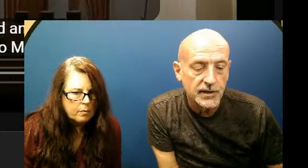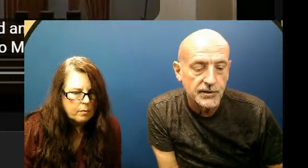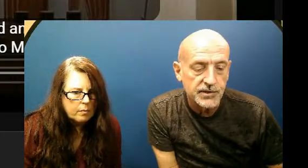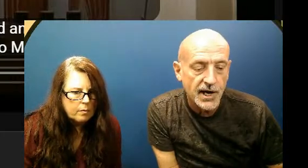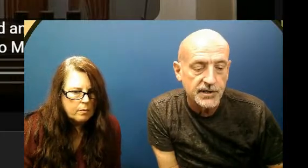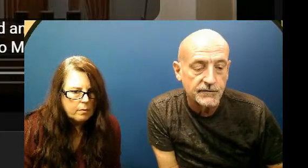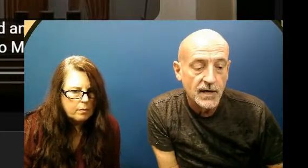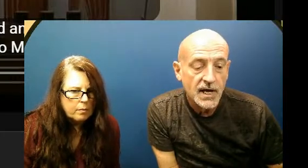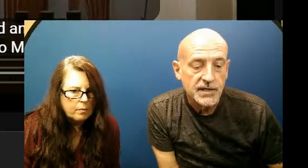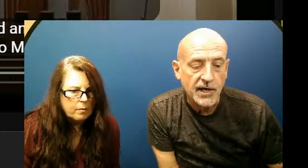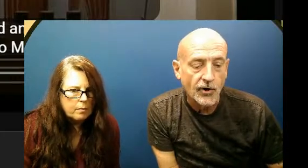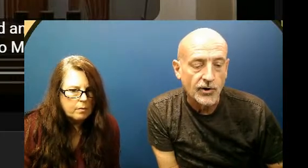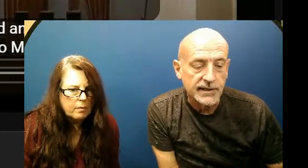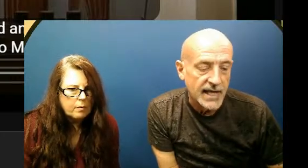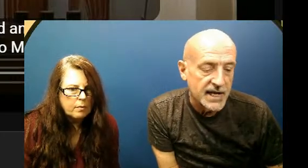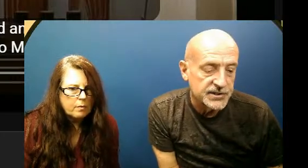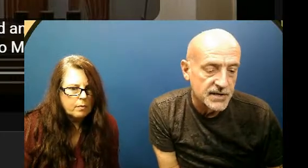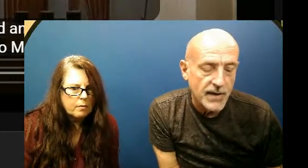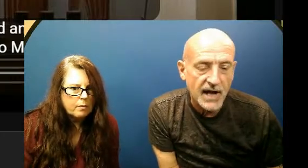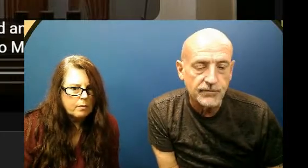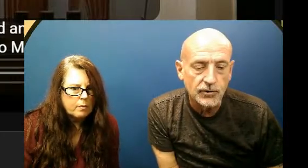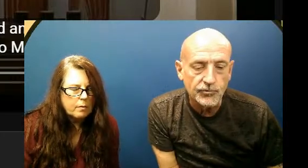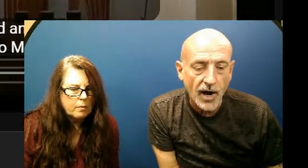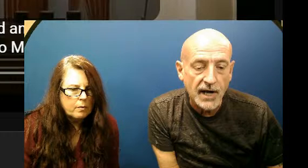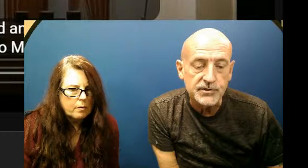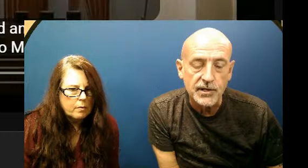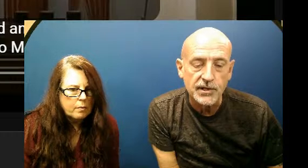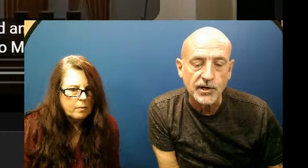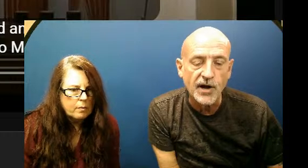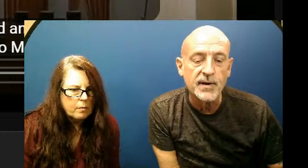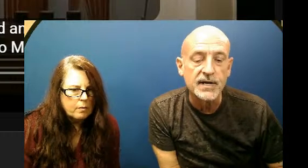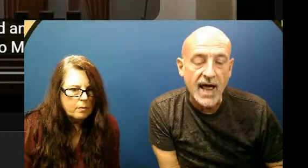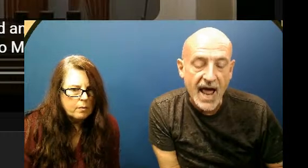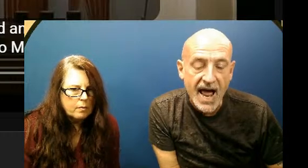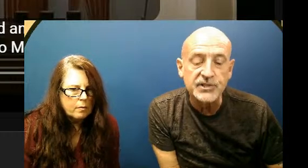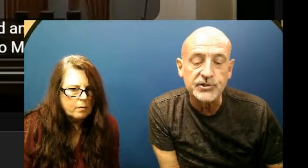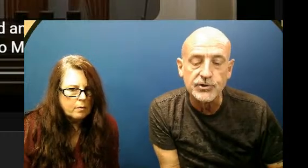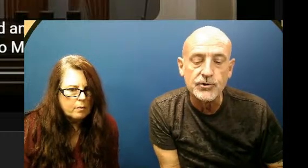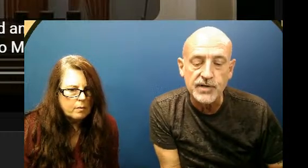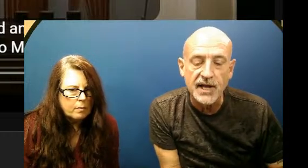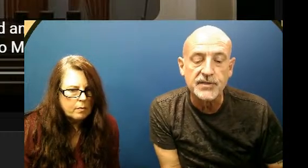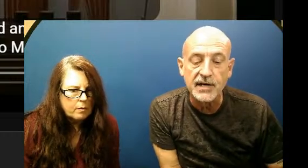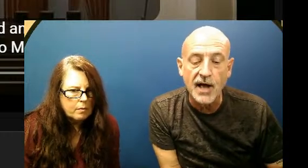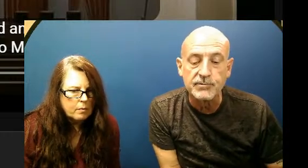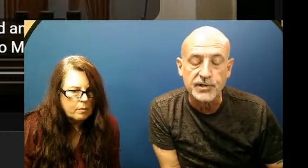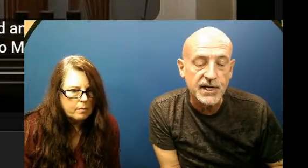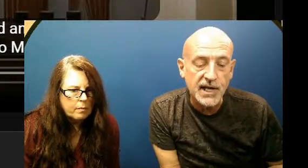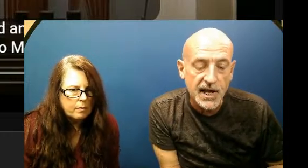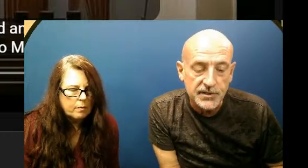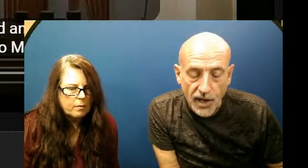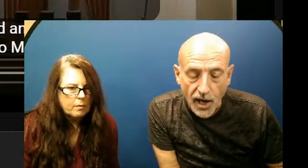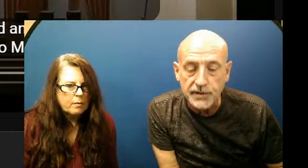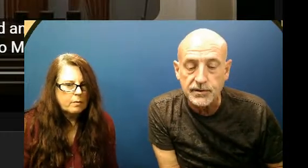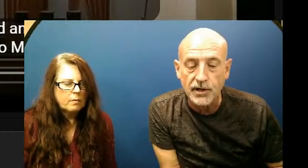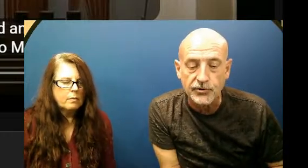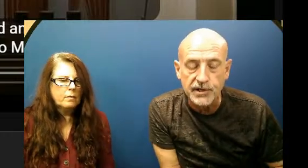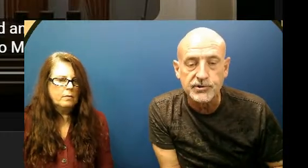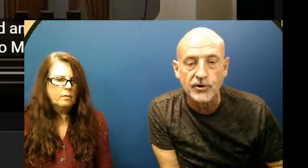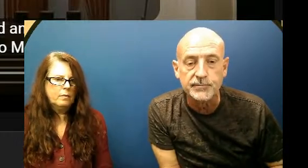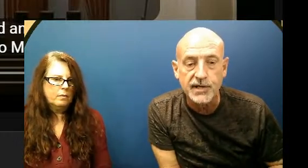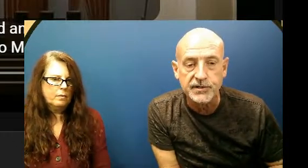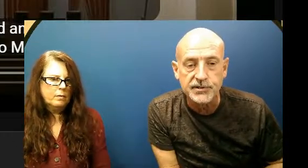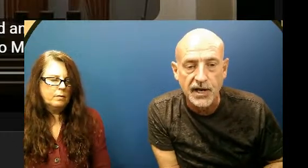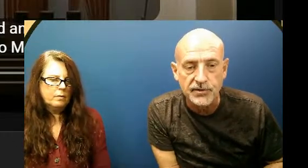the compelling objective that are less impactful on rights, then the government has to take that option. It cannot, under